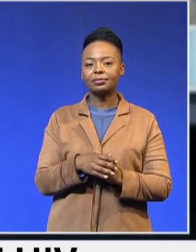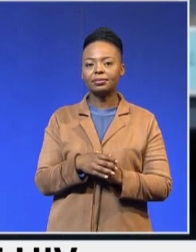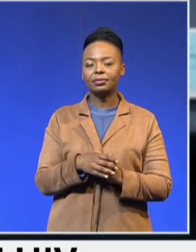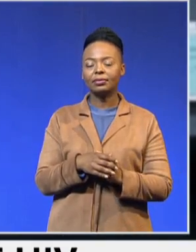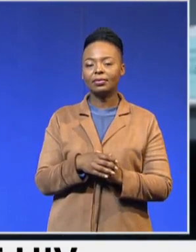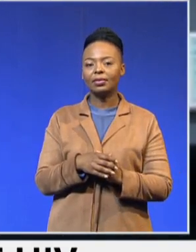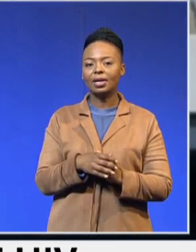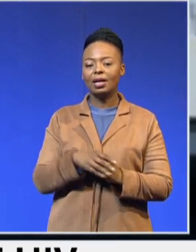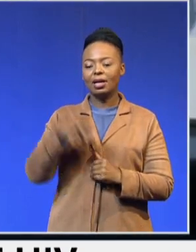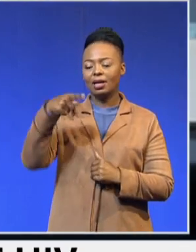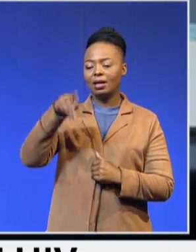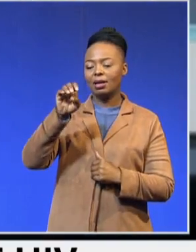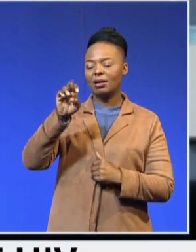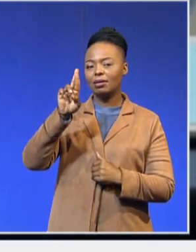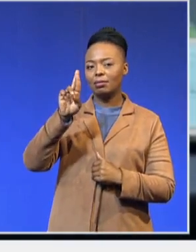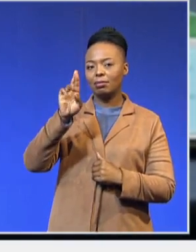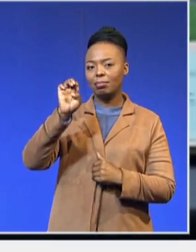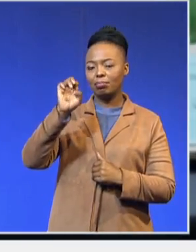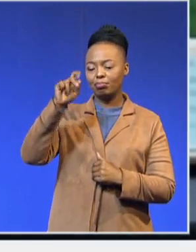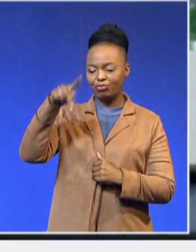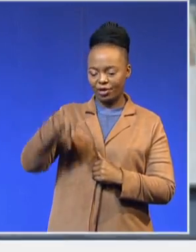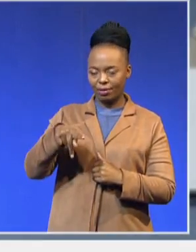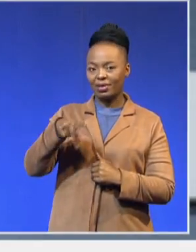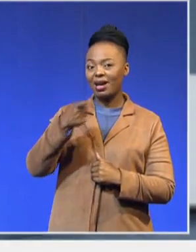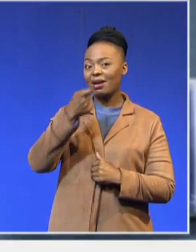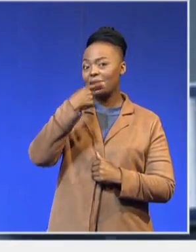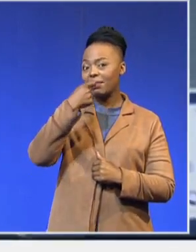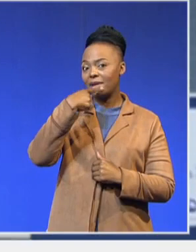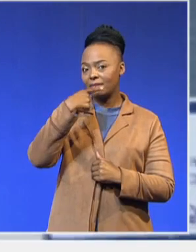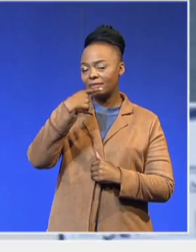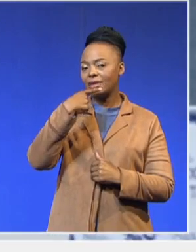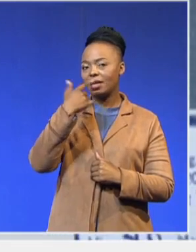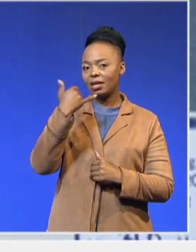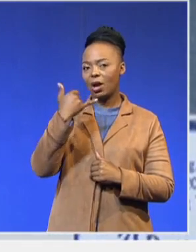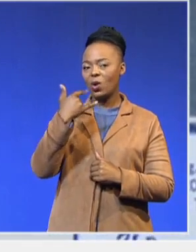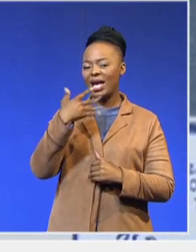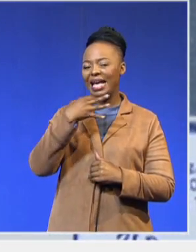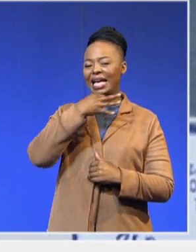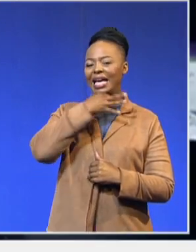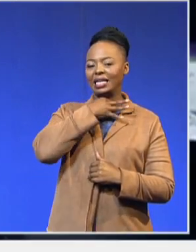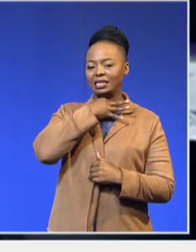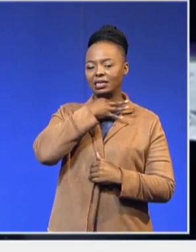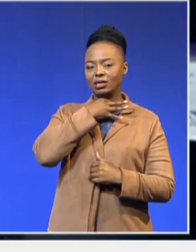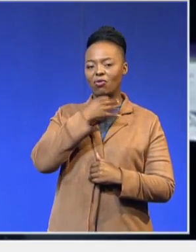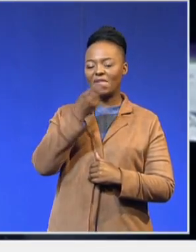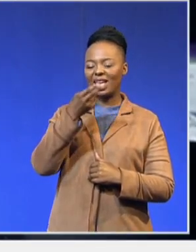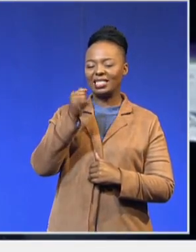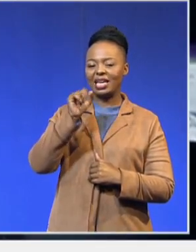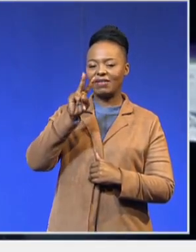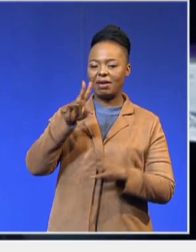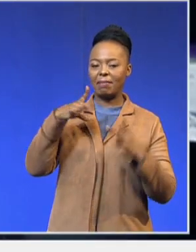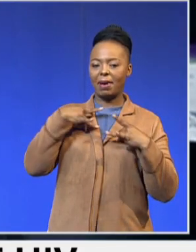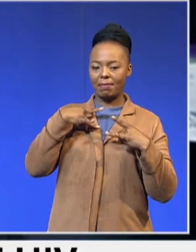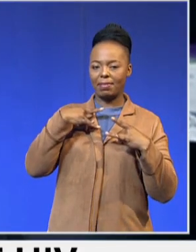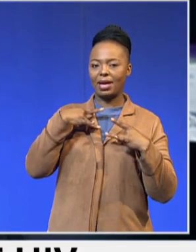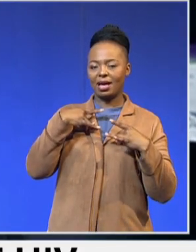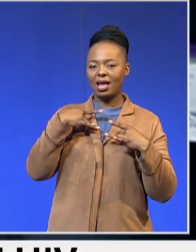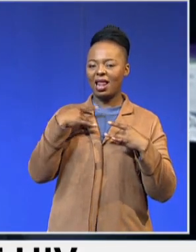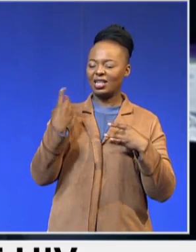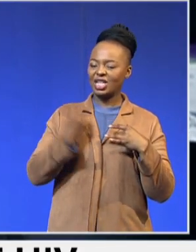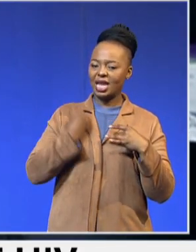PrEP, a medication taken by those who are at risk of getting HIV, such as teenagers,